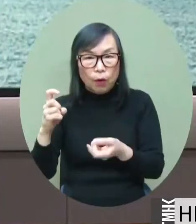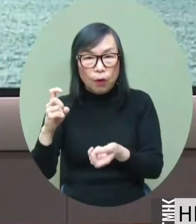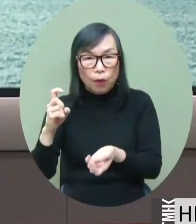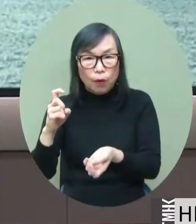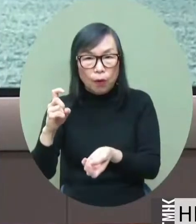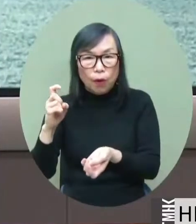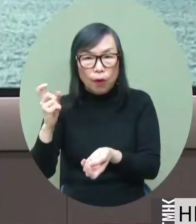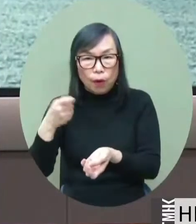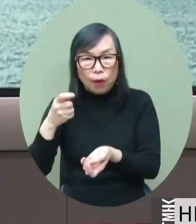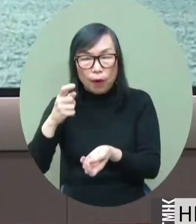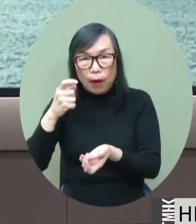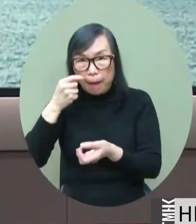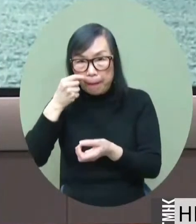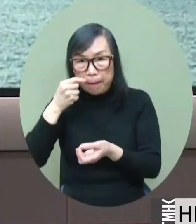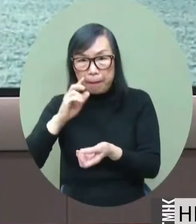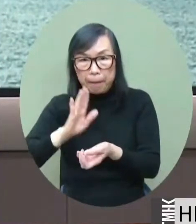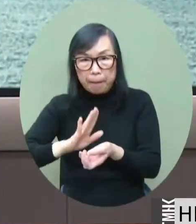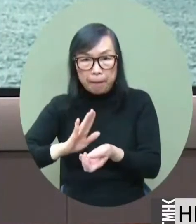1,549